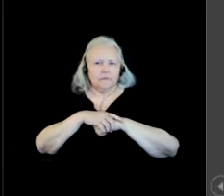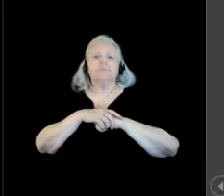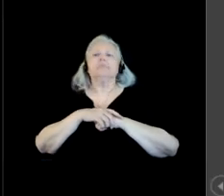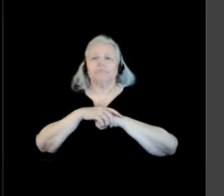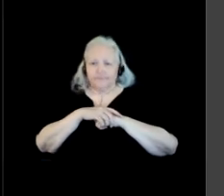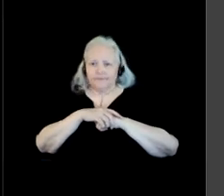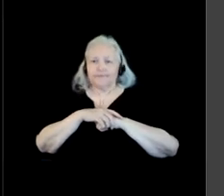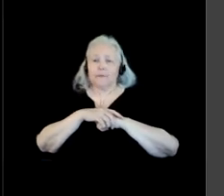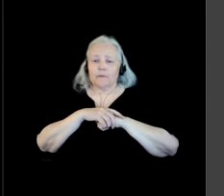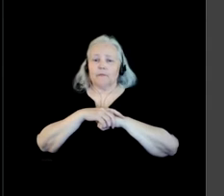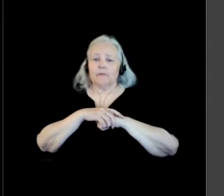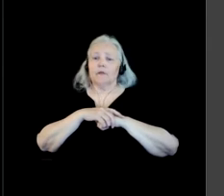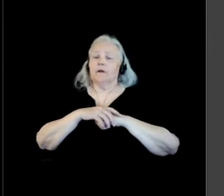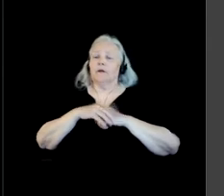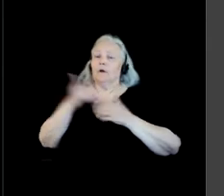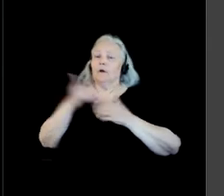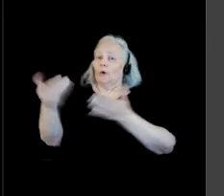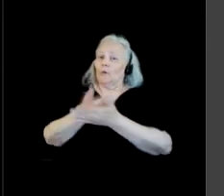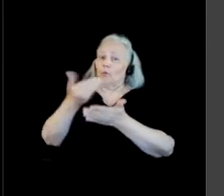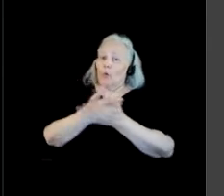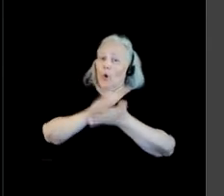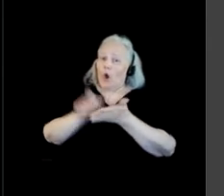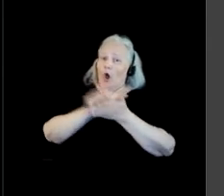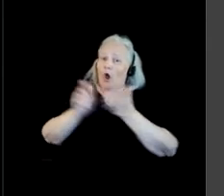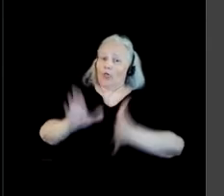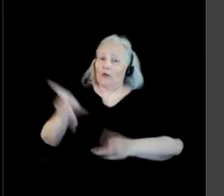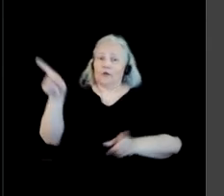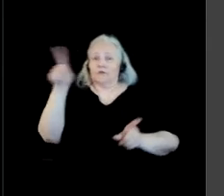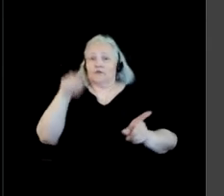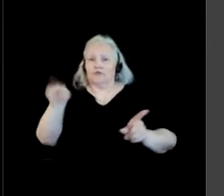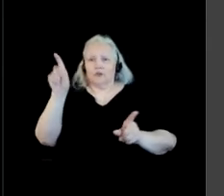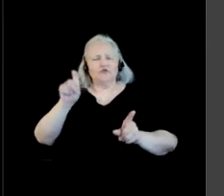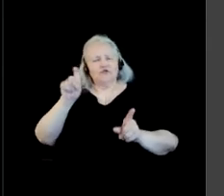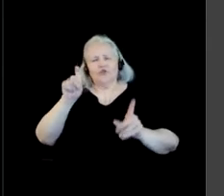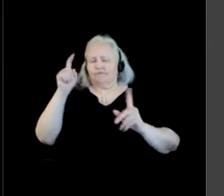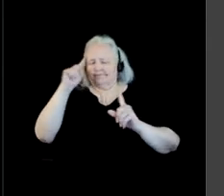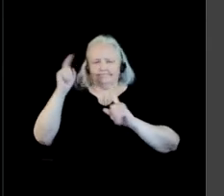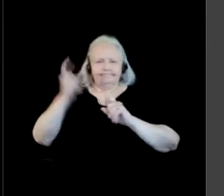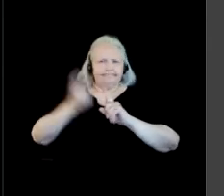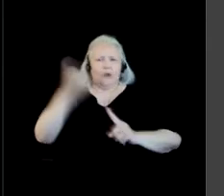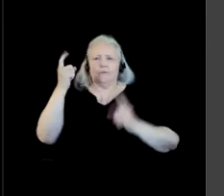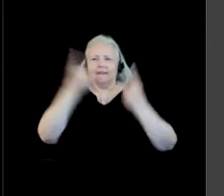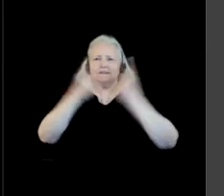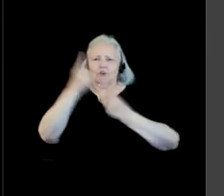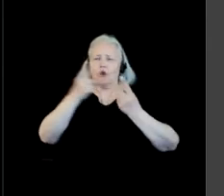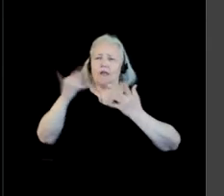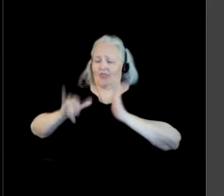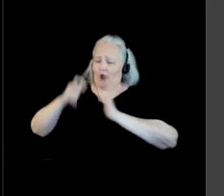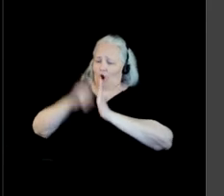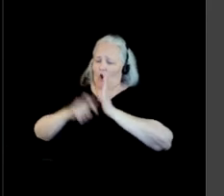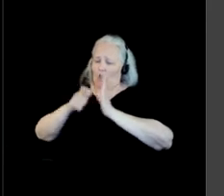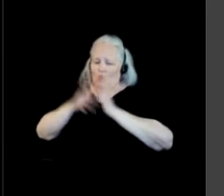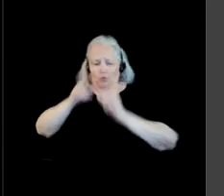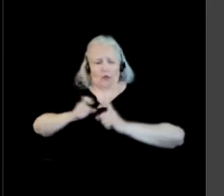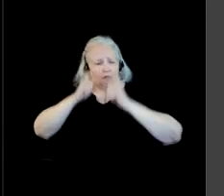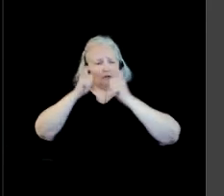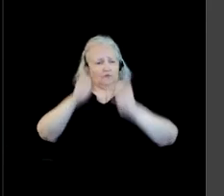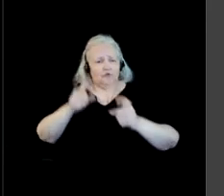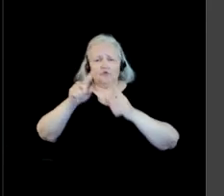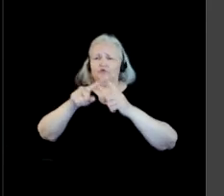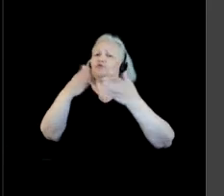And that's that prospective authors should really implicitly consider what the article's contribution would be to an audience of general linguists,